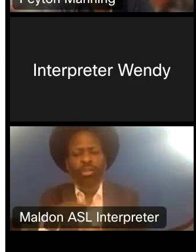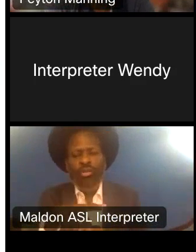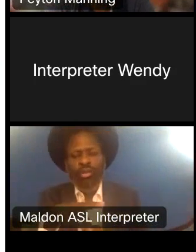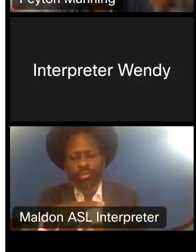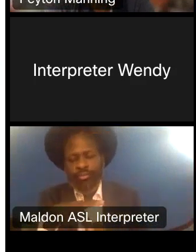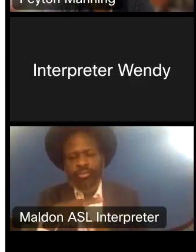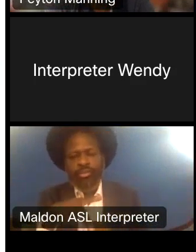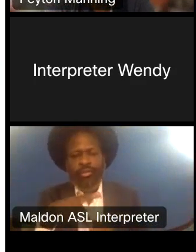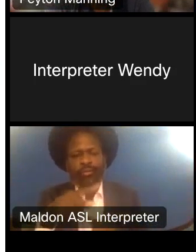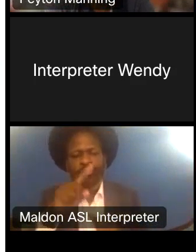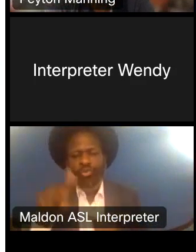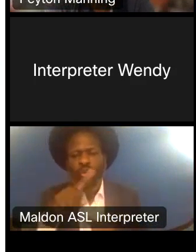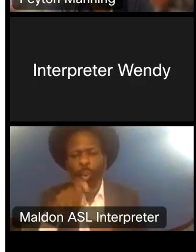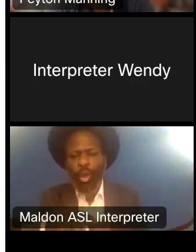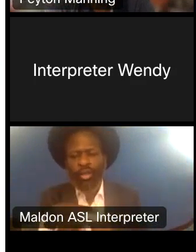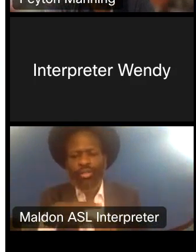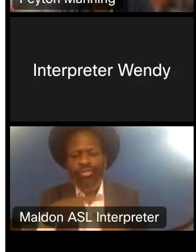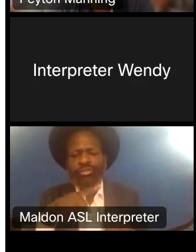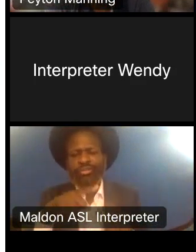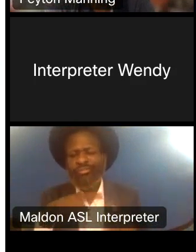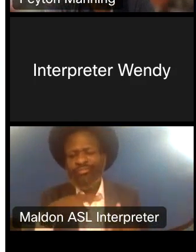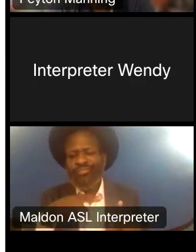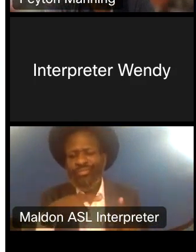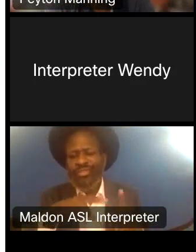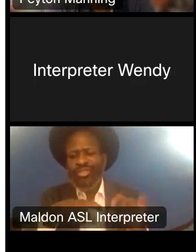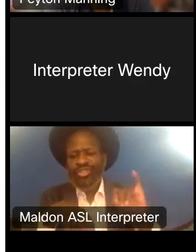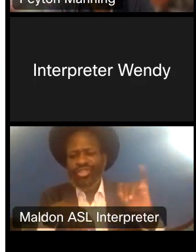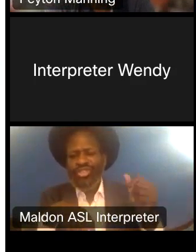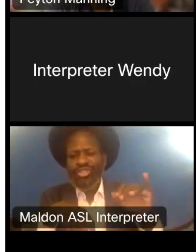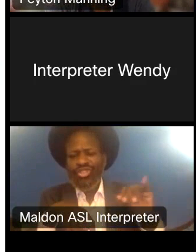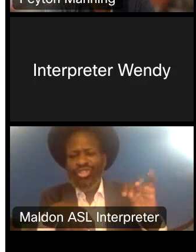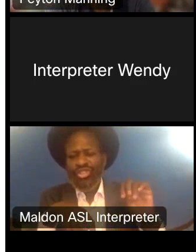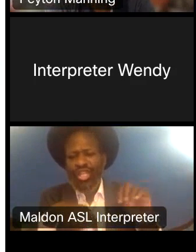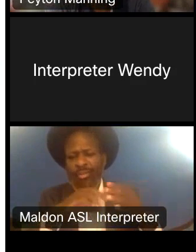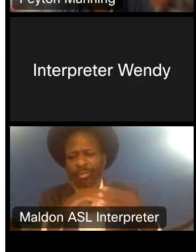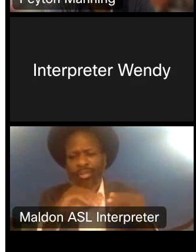MBT. Jamie mentioned that there is currently access to